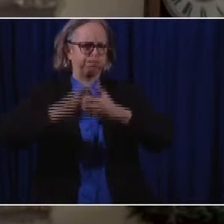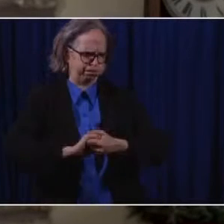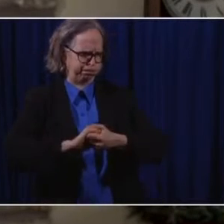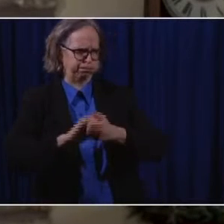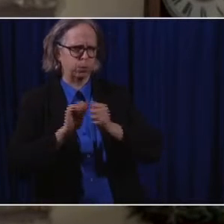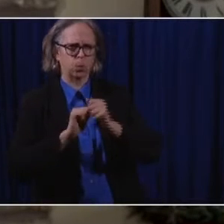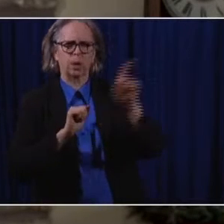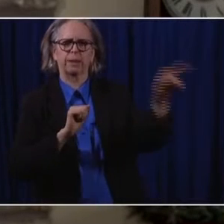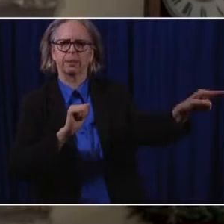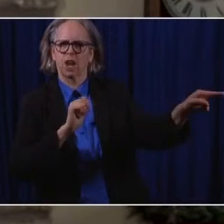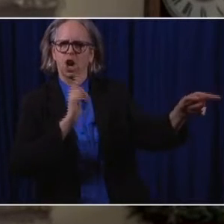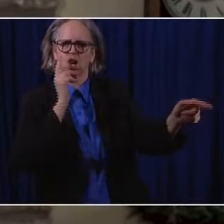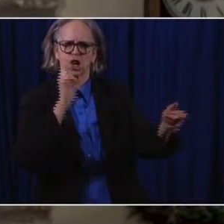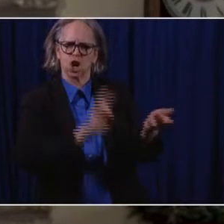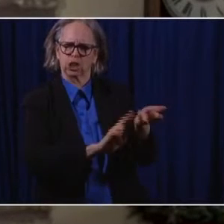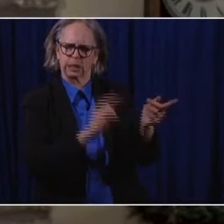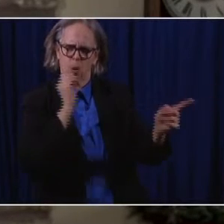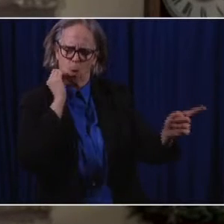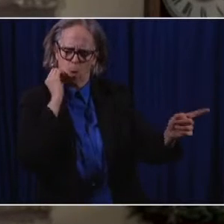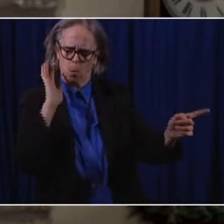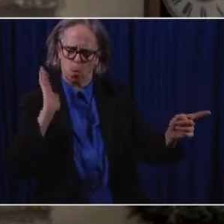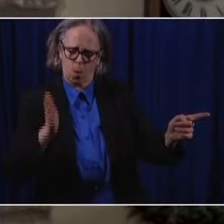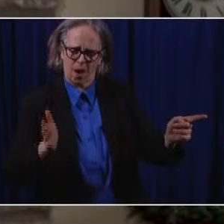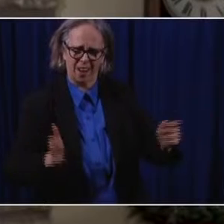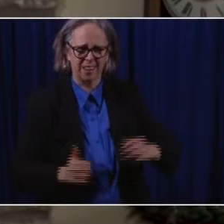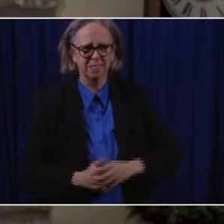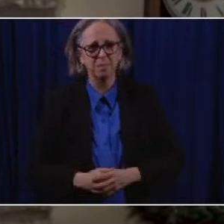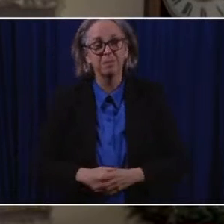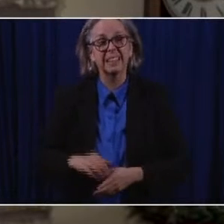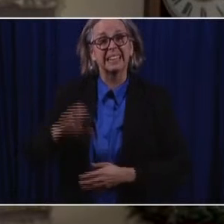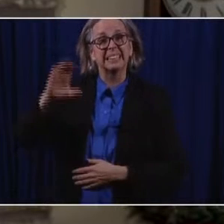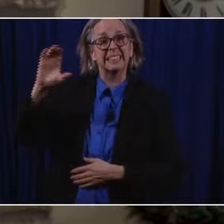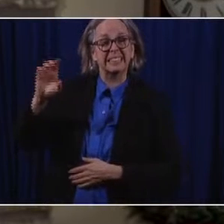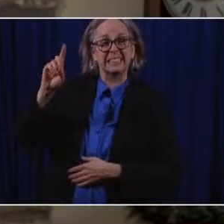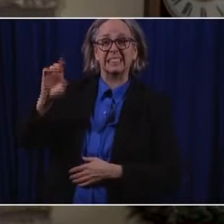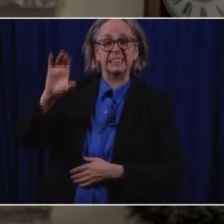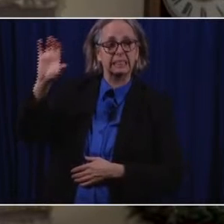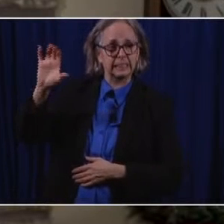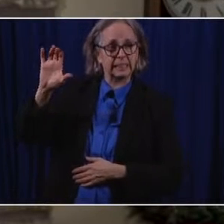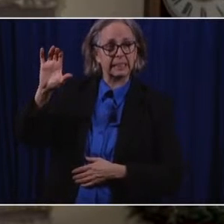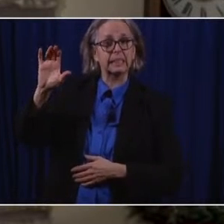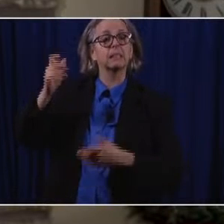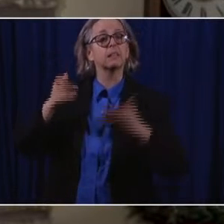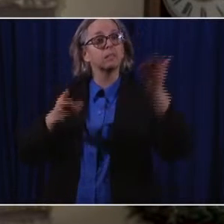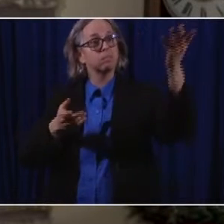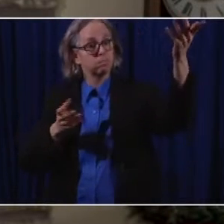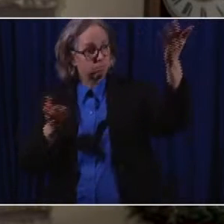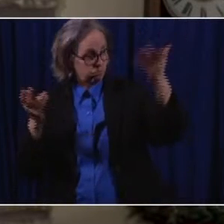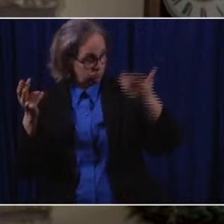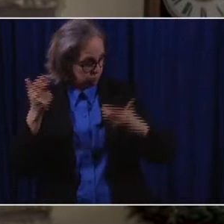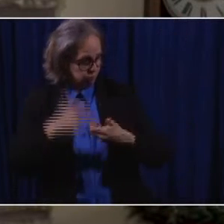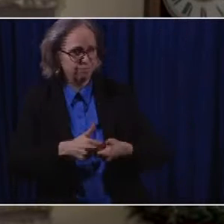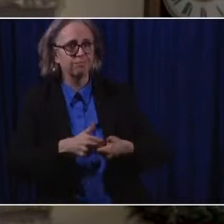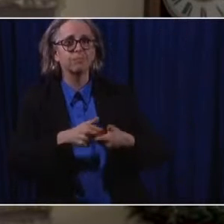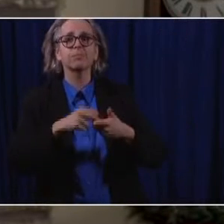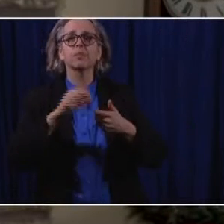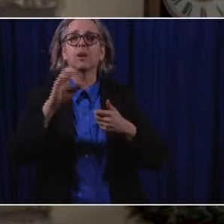invited by the CDC to participate in the scaling up the federal program, and we could not be more excited. Can't